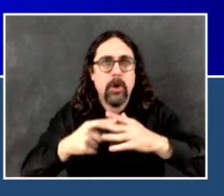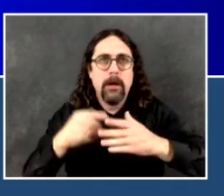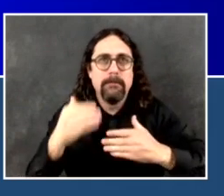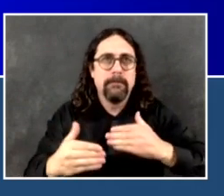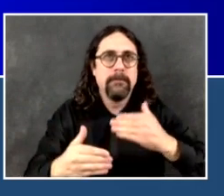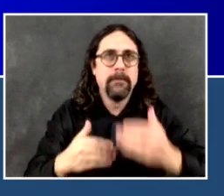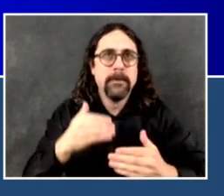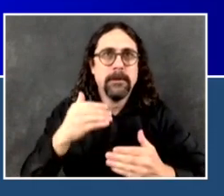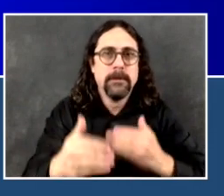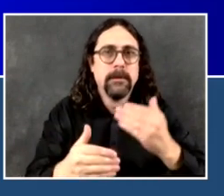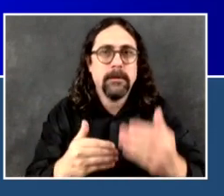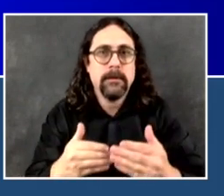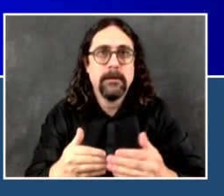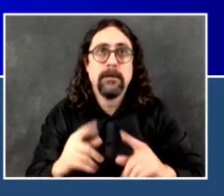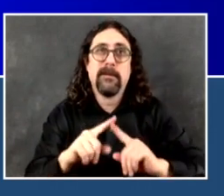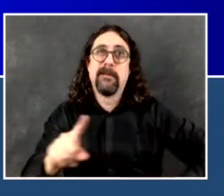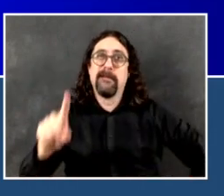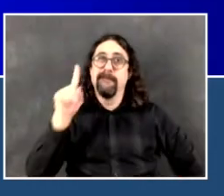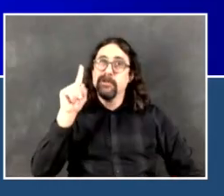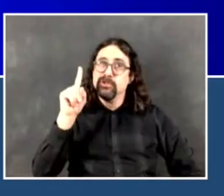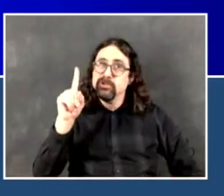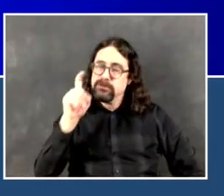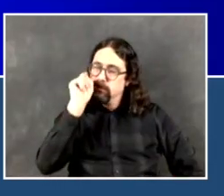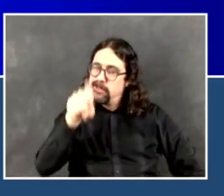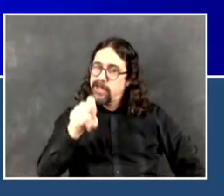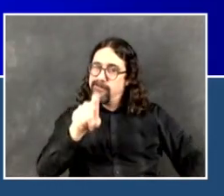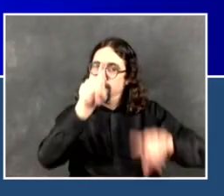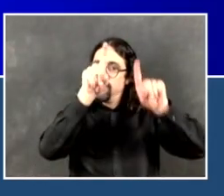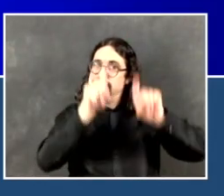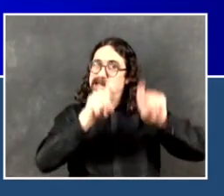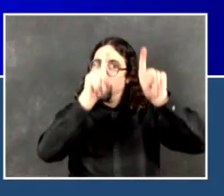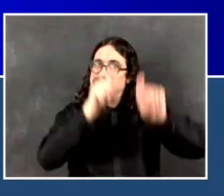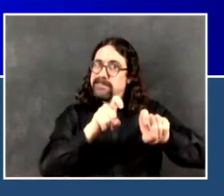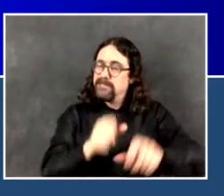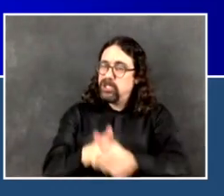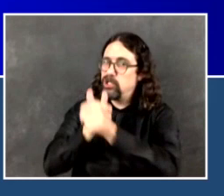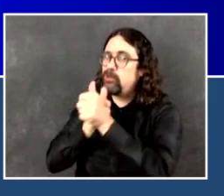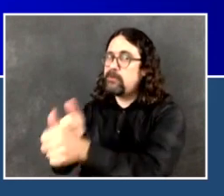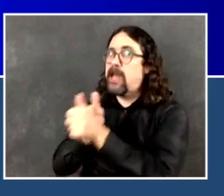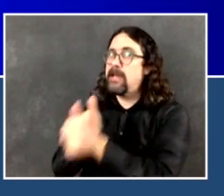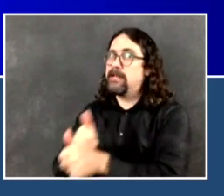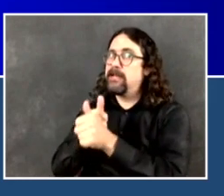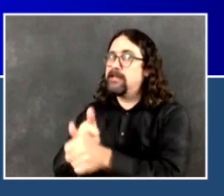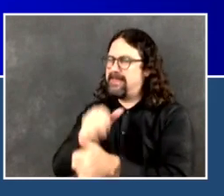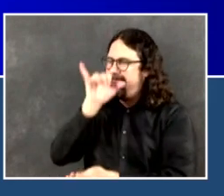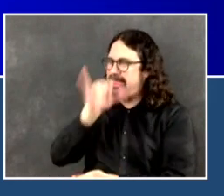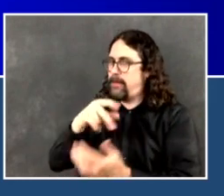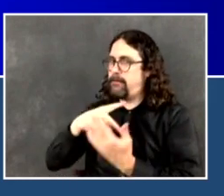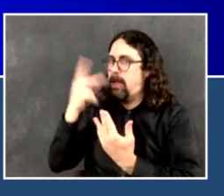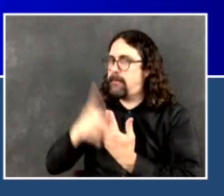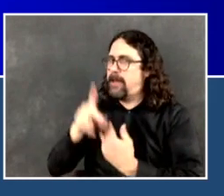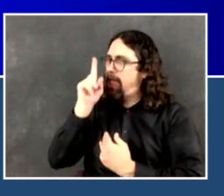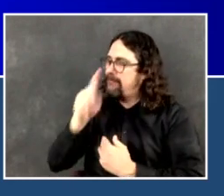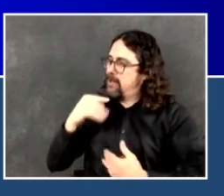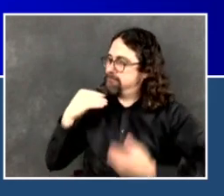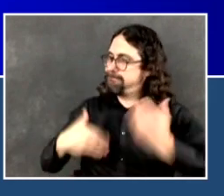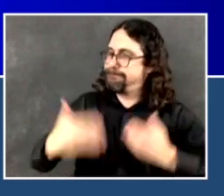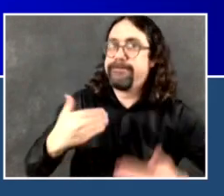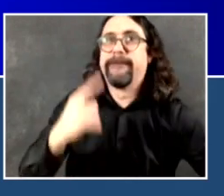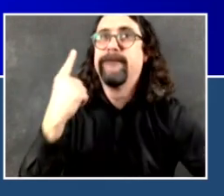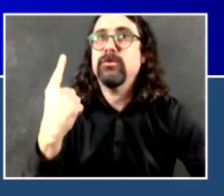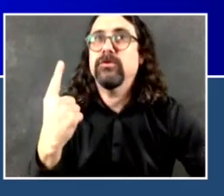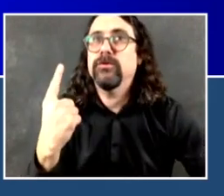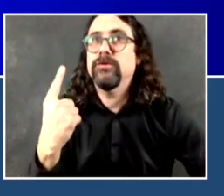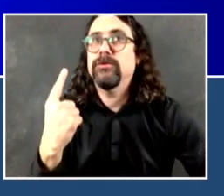their contacts when needed, isolate people who need isolating. Those strands need to come together, and we're preparing for them to